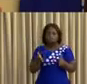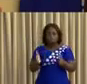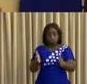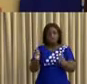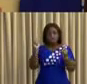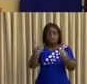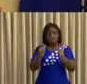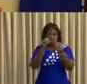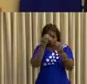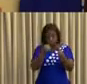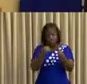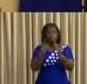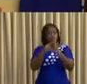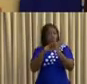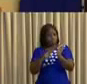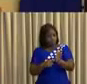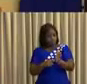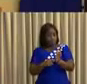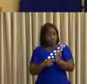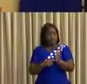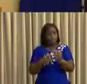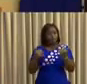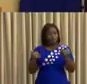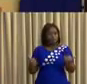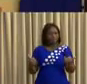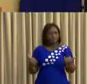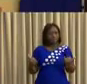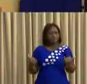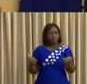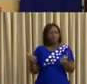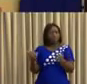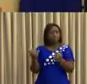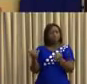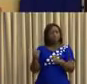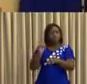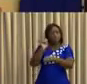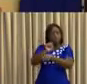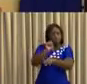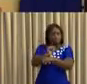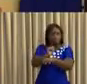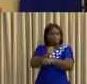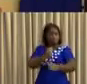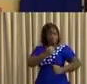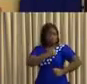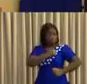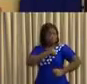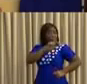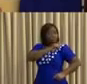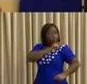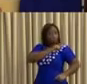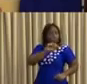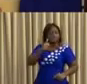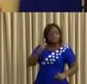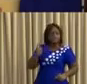be upheld. The long-standing deployment of security personnel, especially